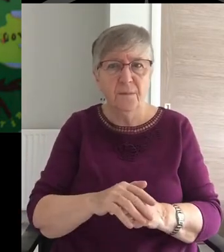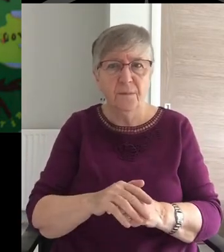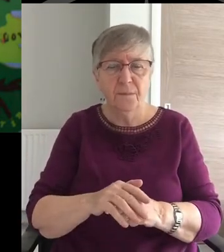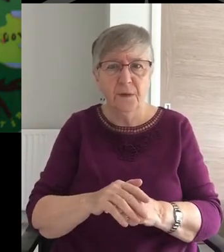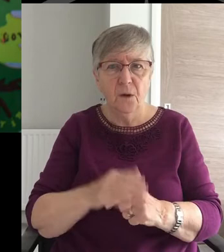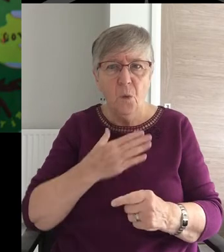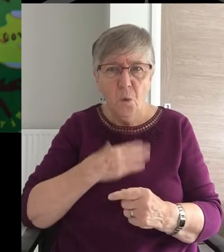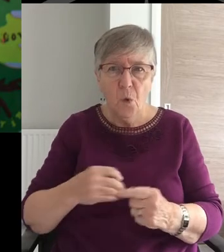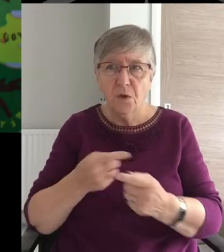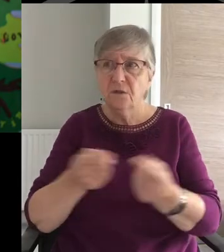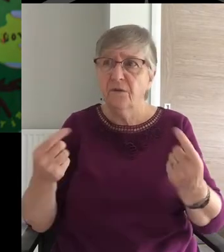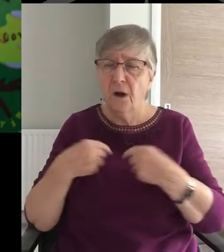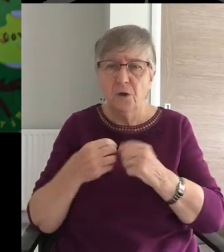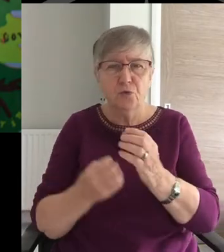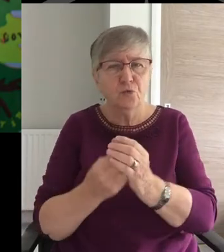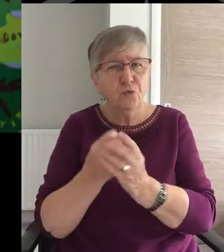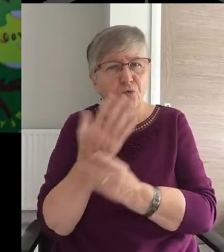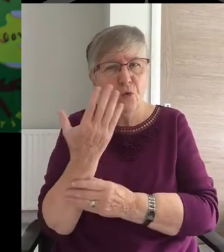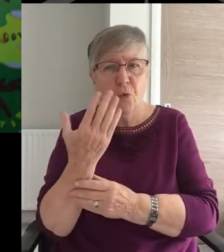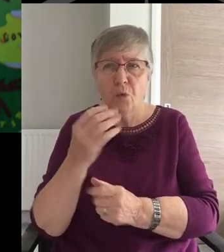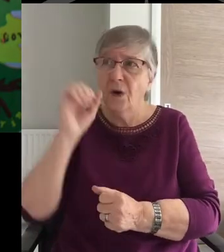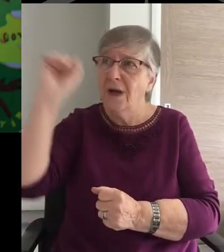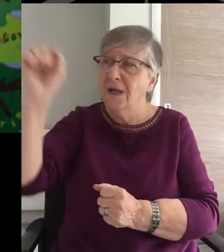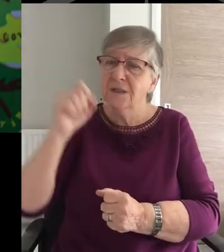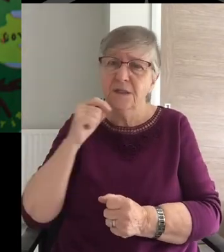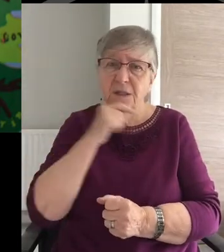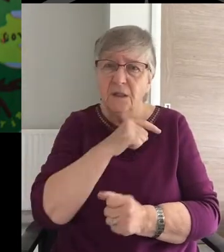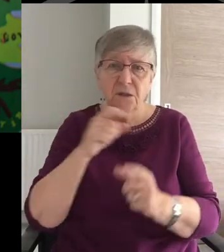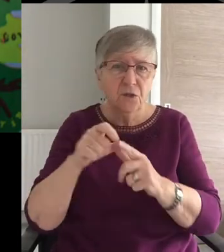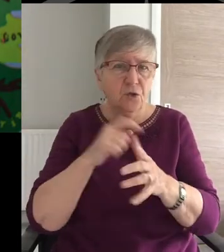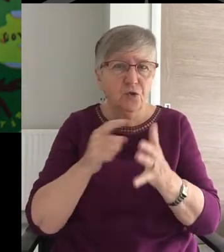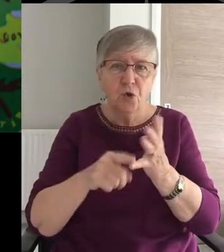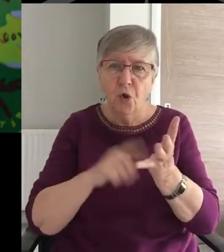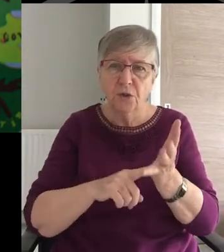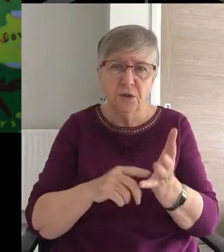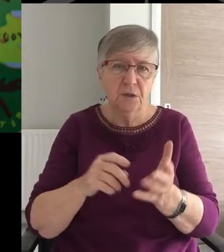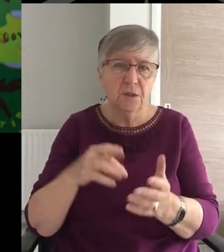for us to grow as sons and daughters of the living God.